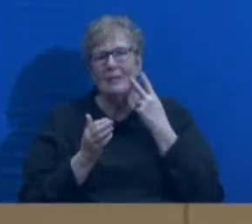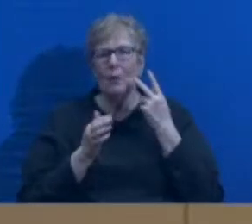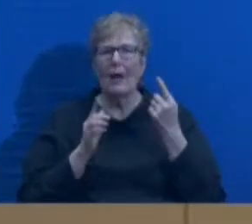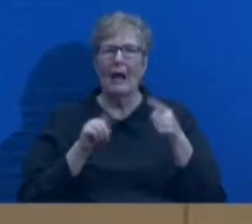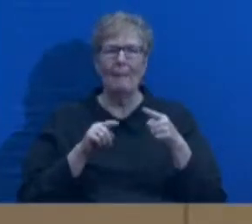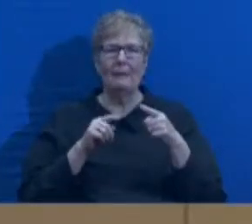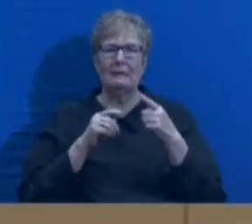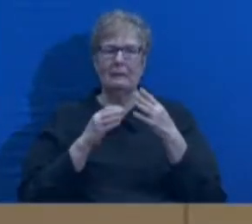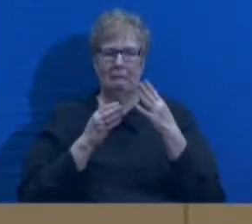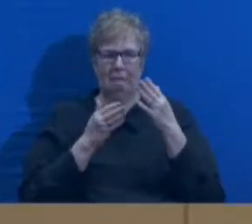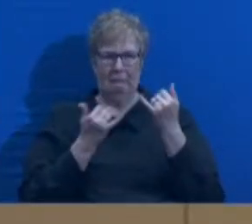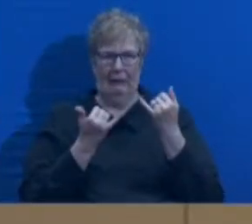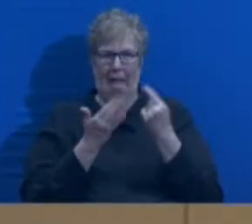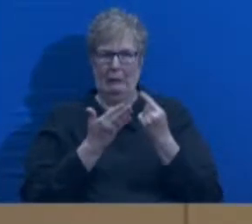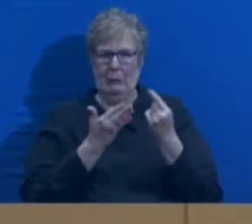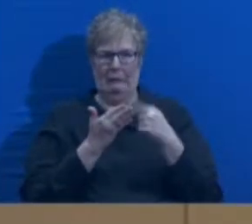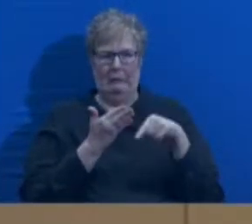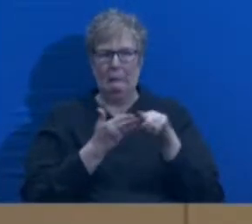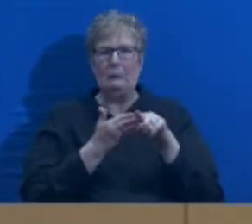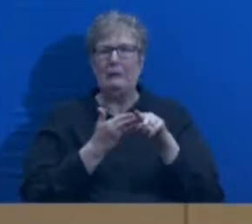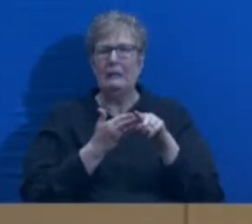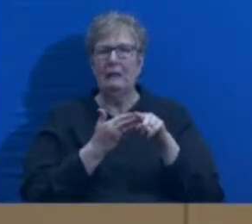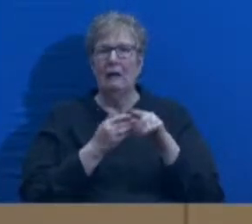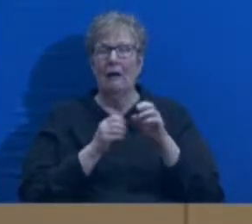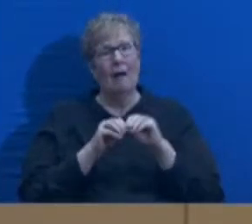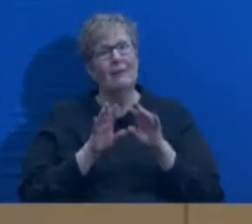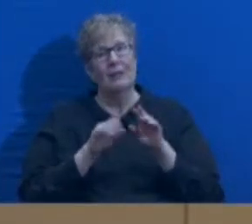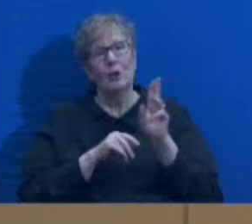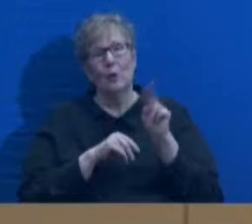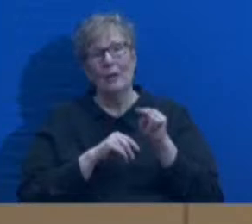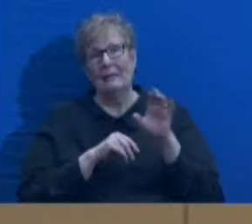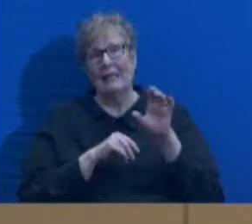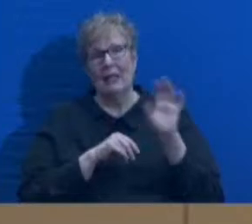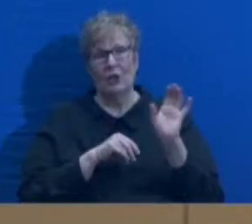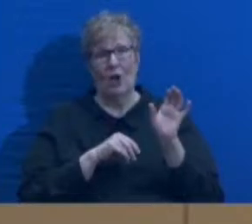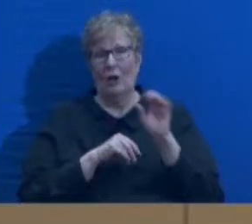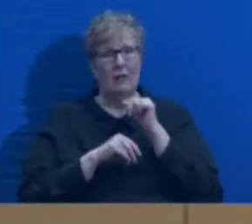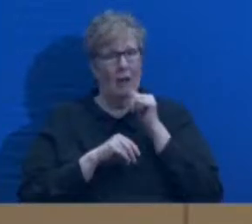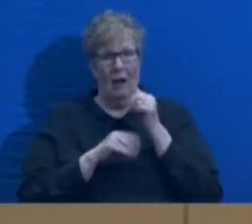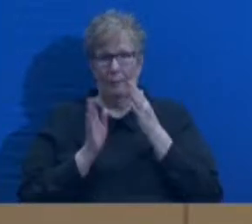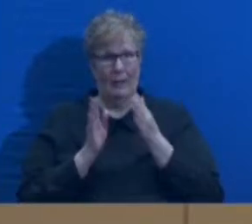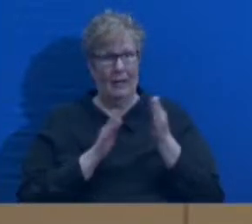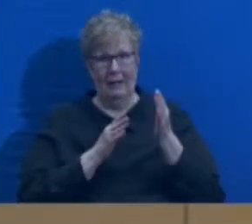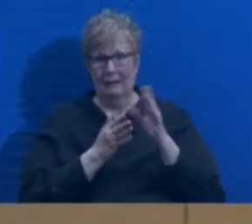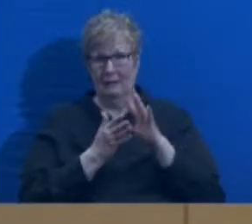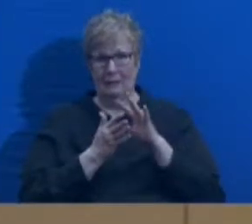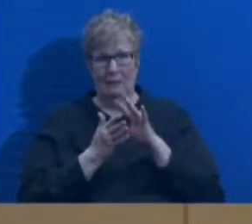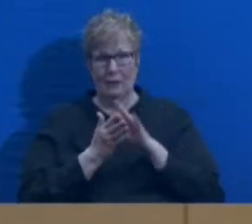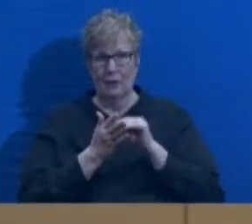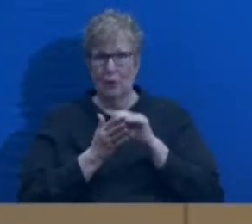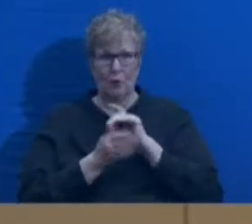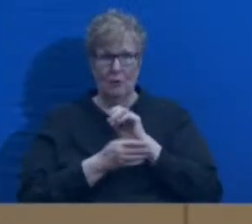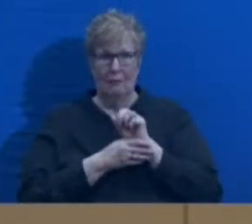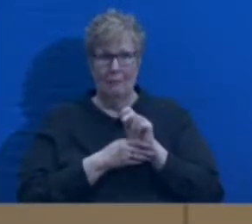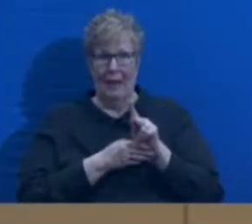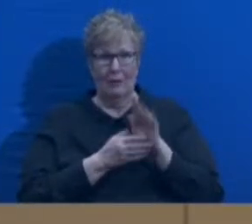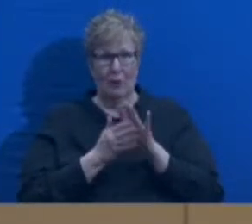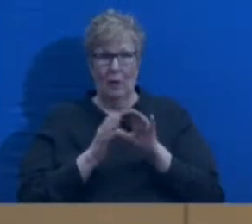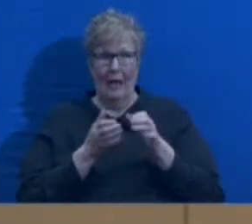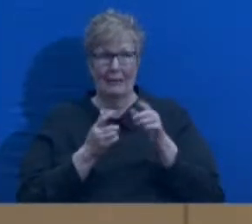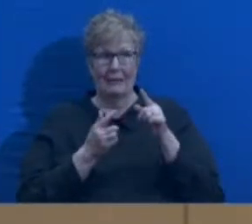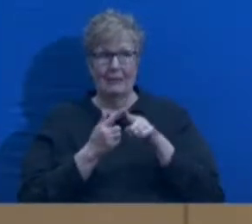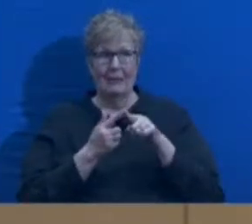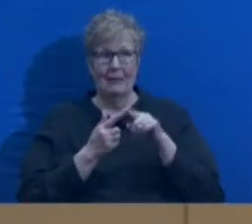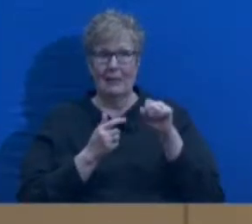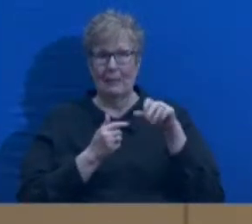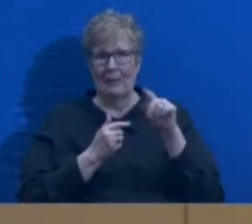the next week. Obviously, UNC Charlotte has not planned for students to come back to class until the 7th